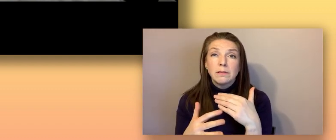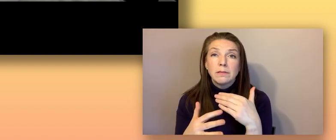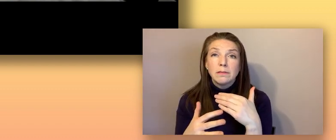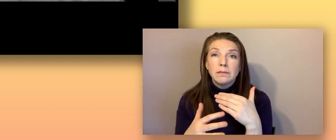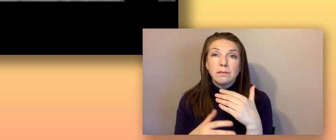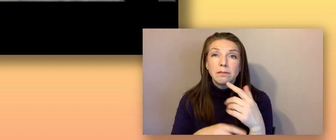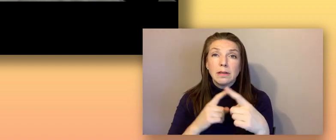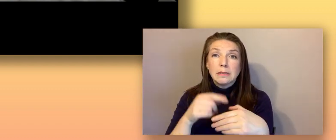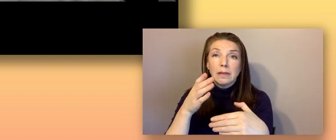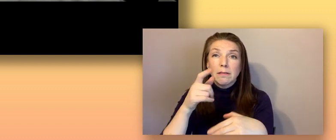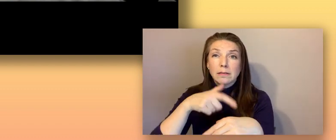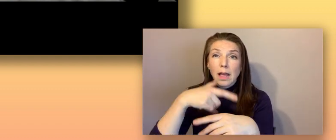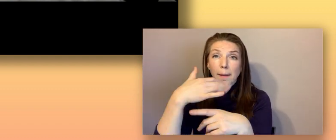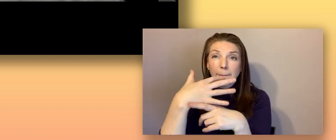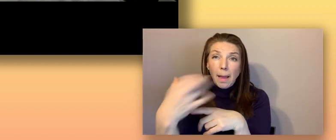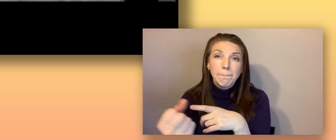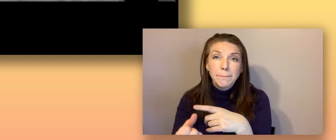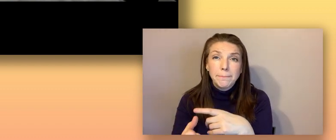until the end of time.